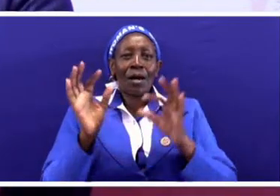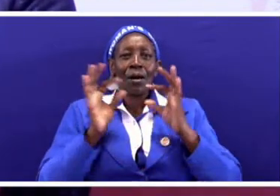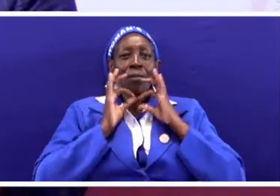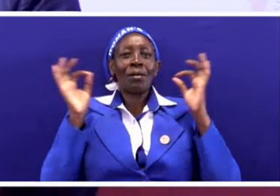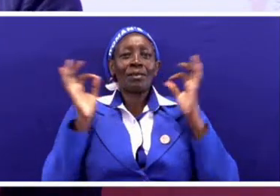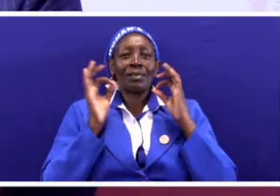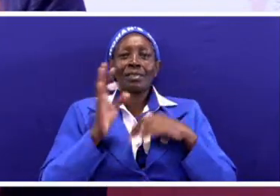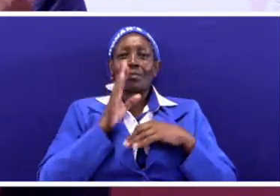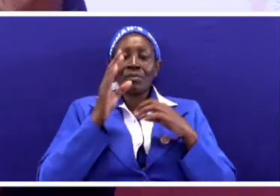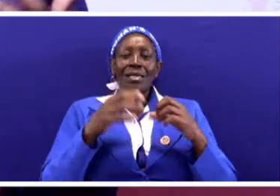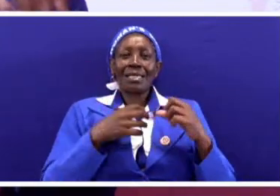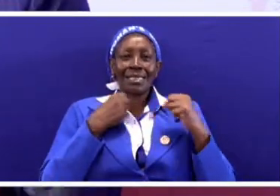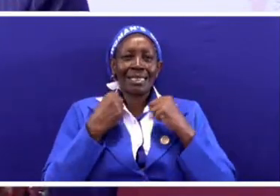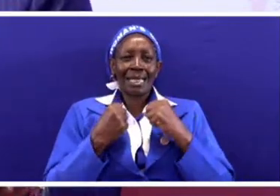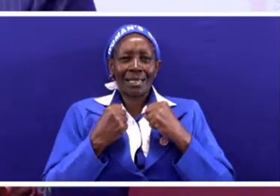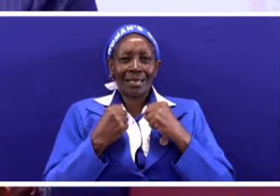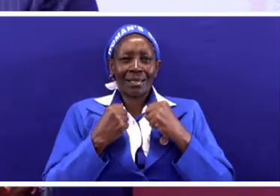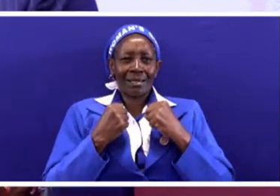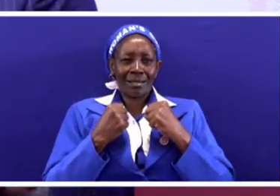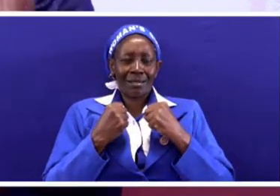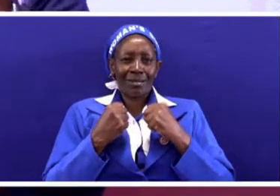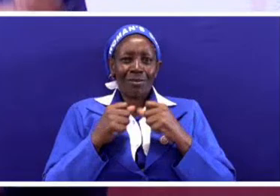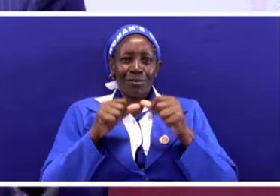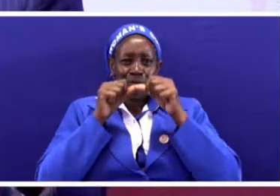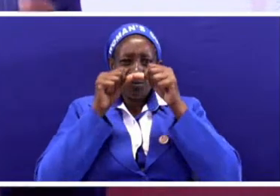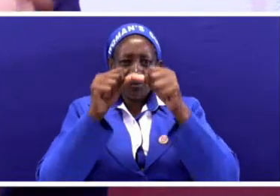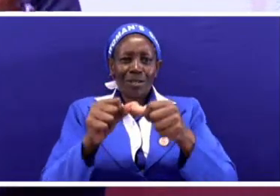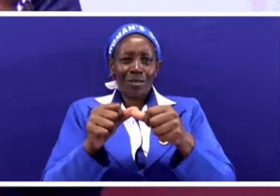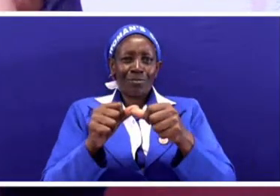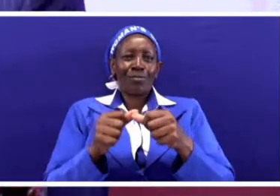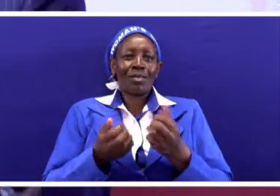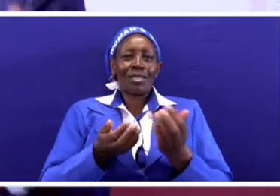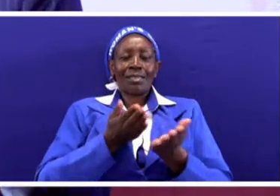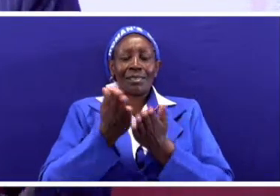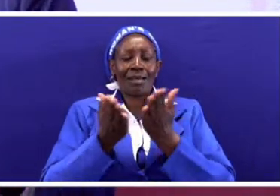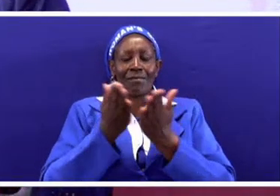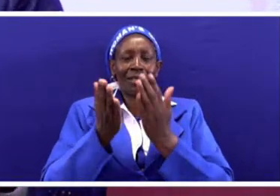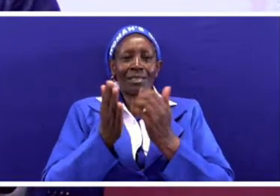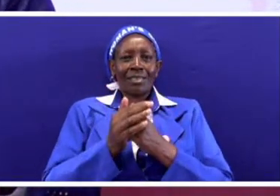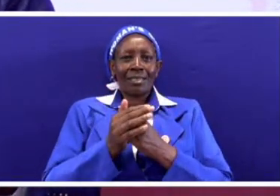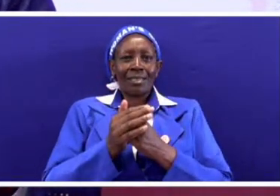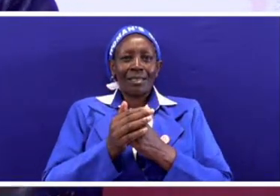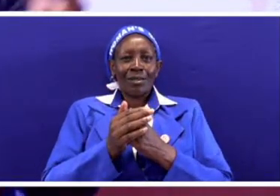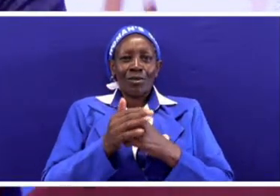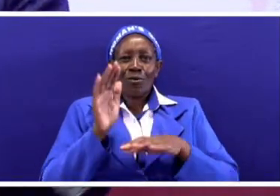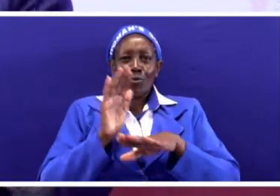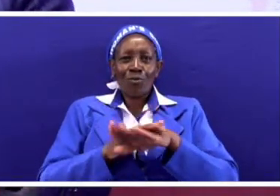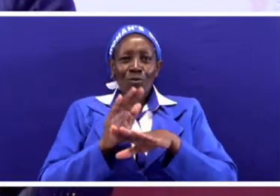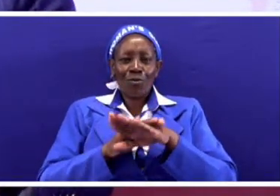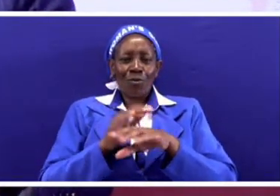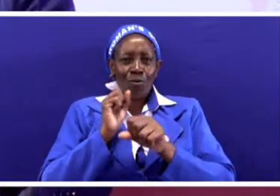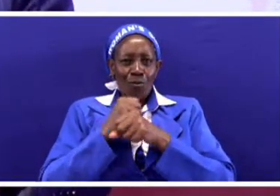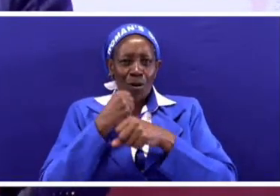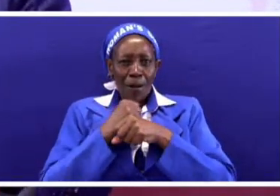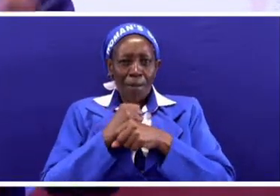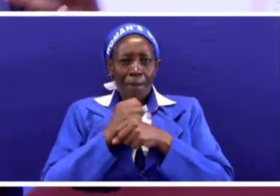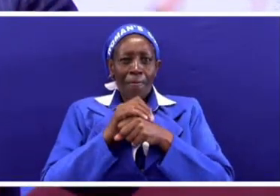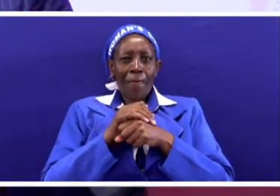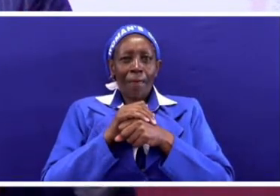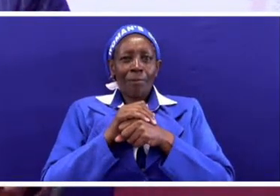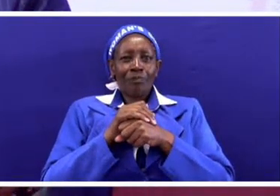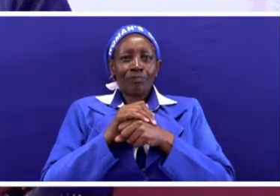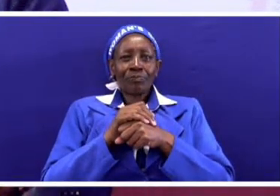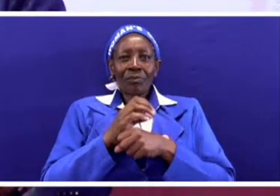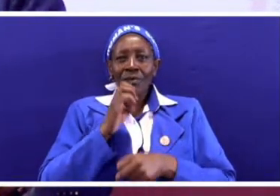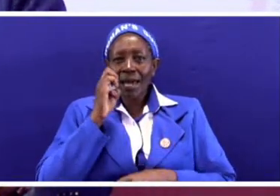strengthened and equipped to do this work of ministry, this important, critical work of ministry. Our elders, our lay